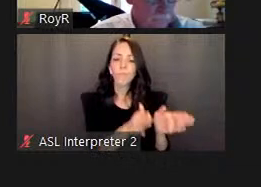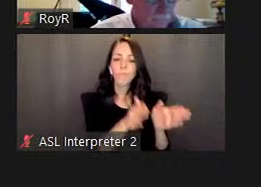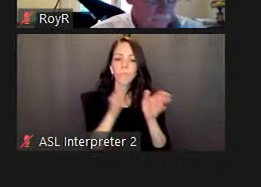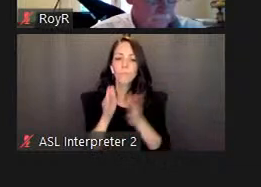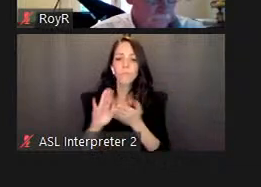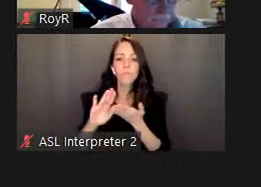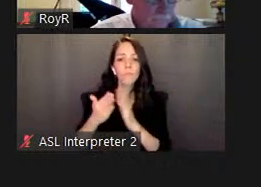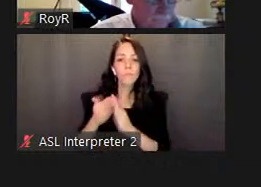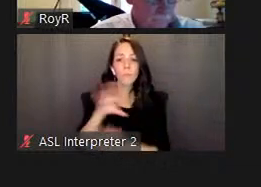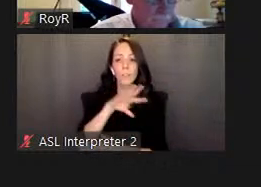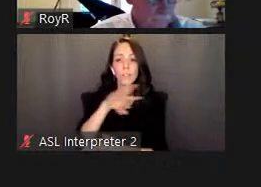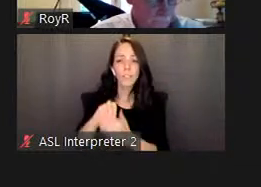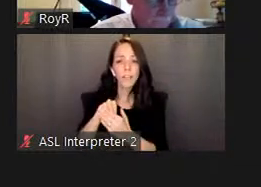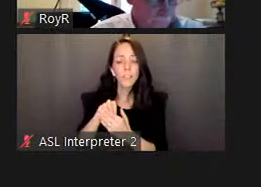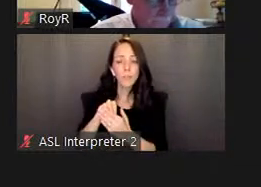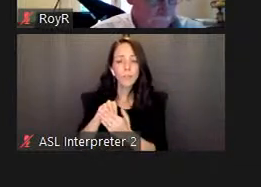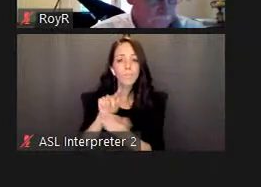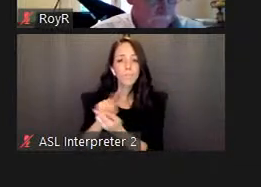community engagement,